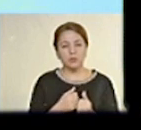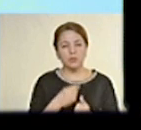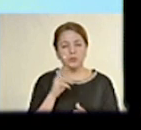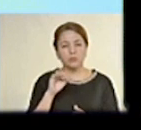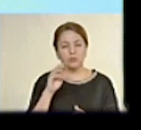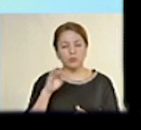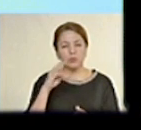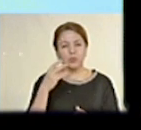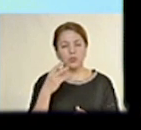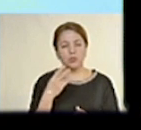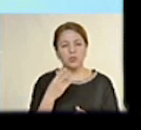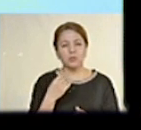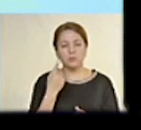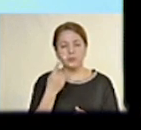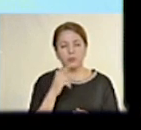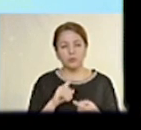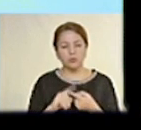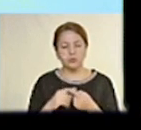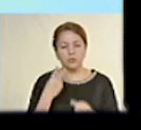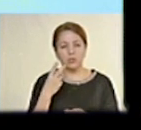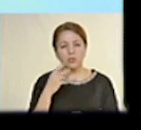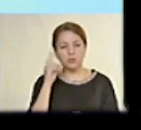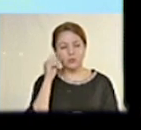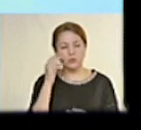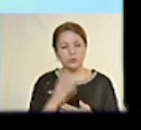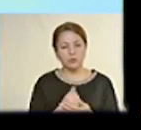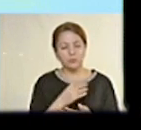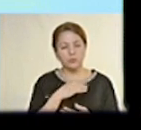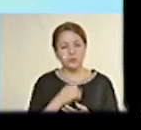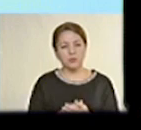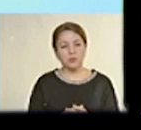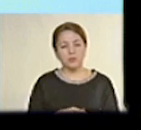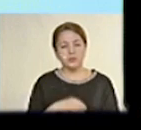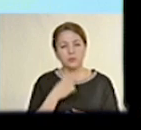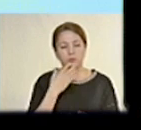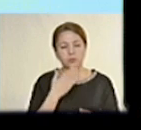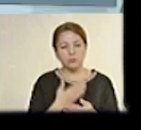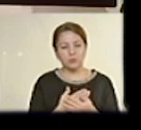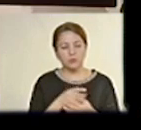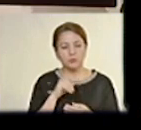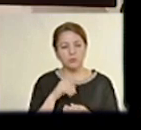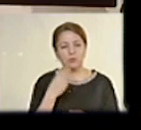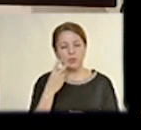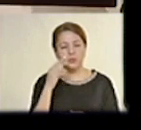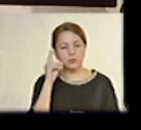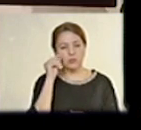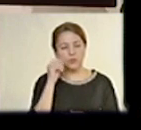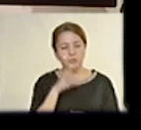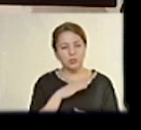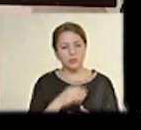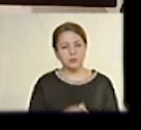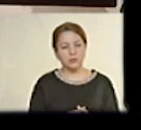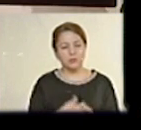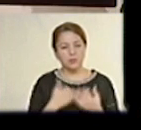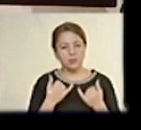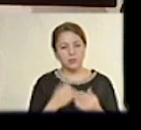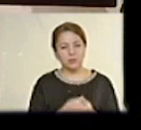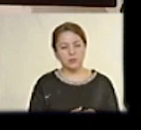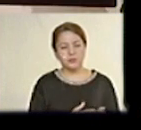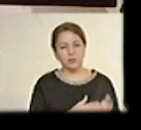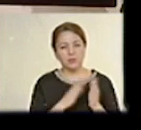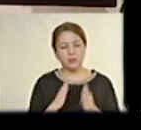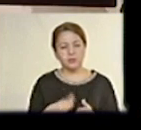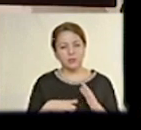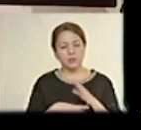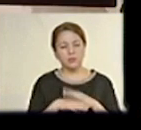sonini qo'shganimizda 2 sonimiz kelib chiqdi. Chunki so'ralayotgani bu 2 son edi. Endi esa navbatdagi